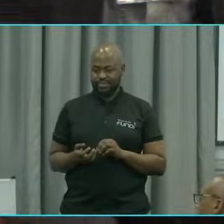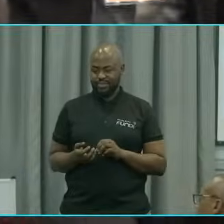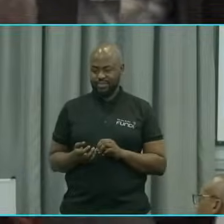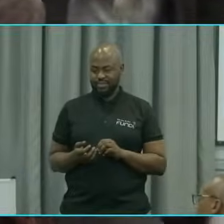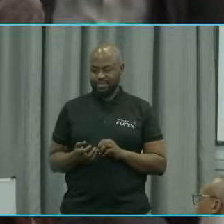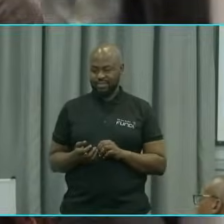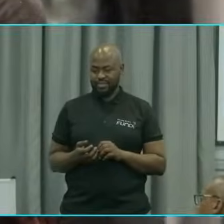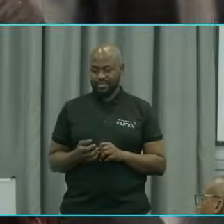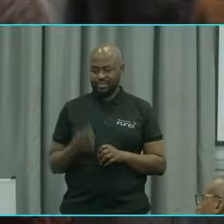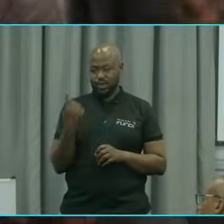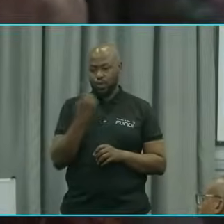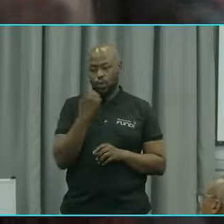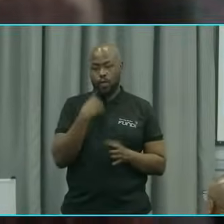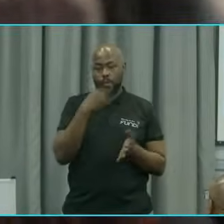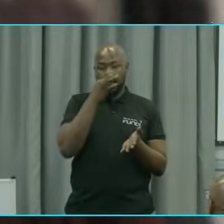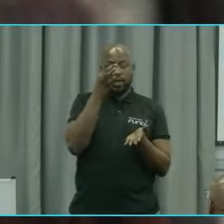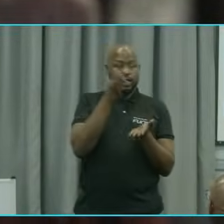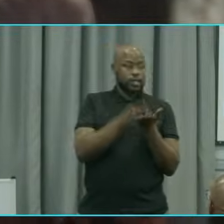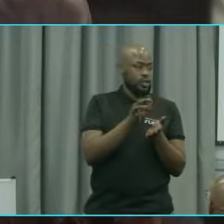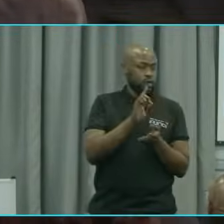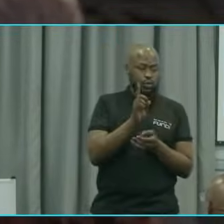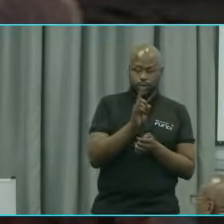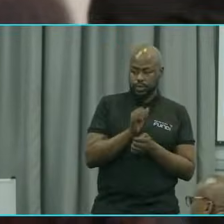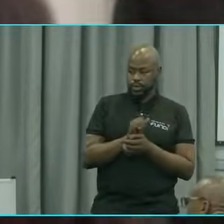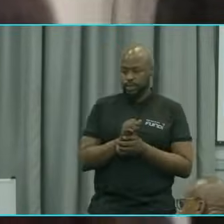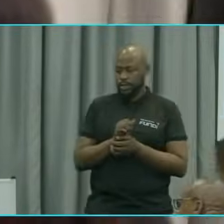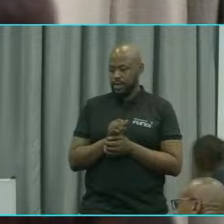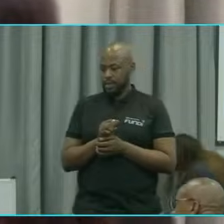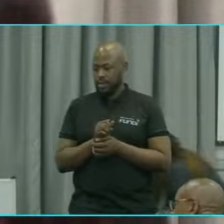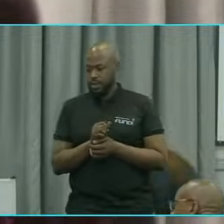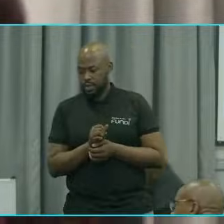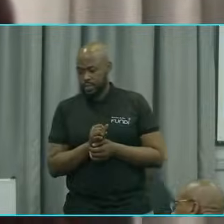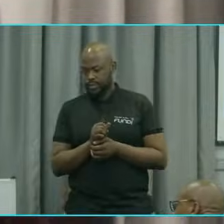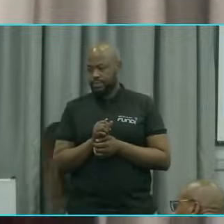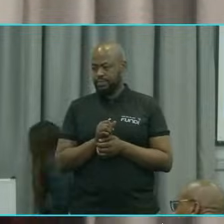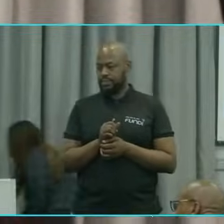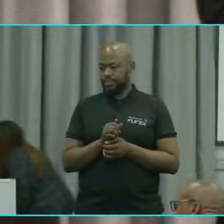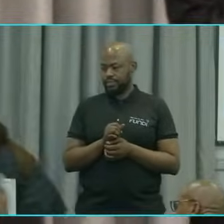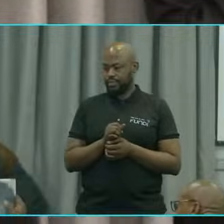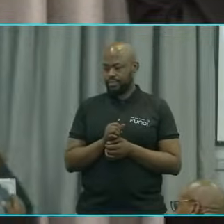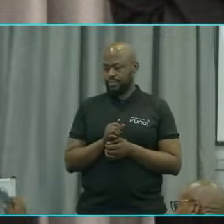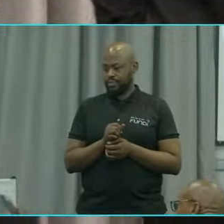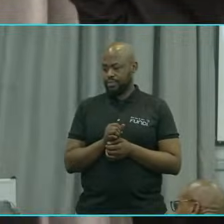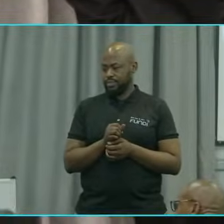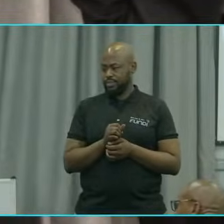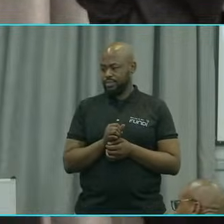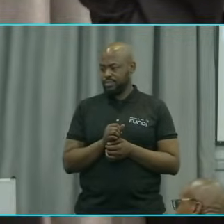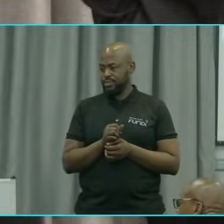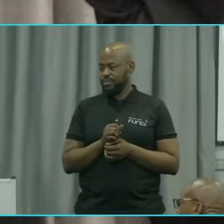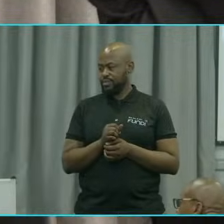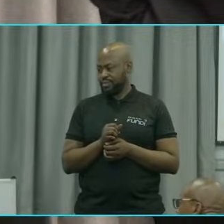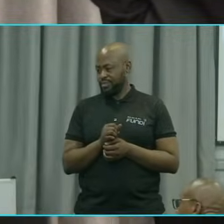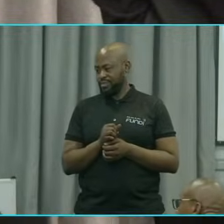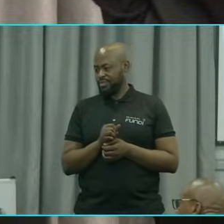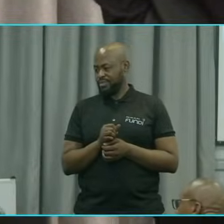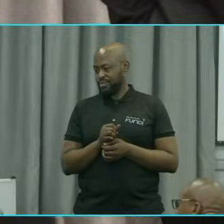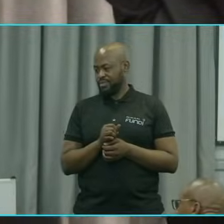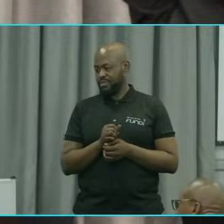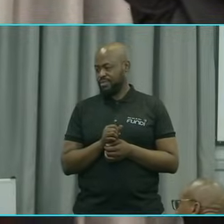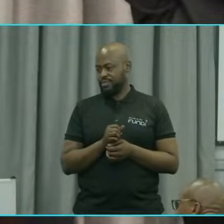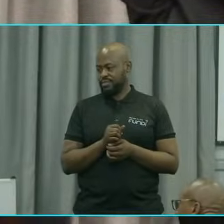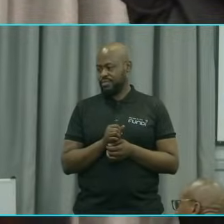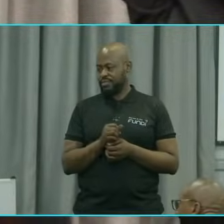one of my suggestions for something food for thought is that do we maybe